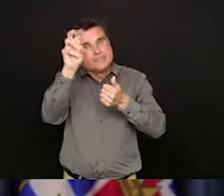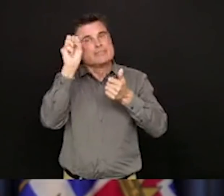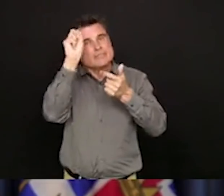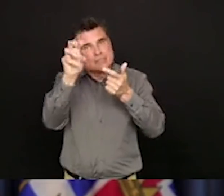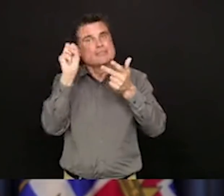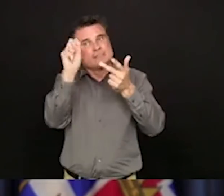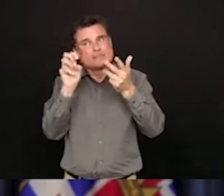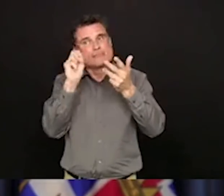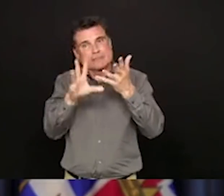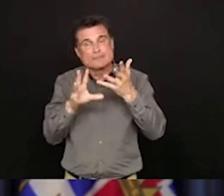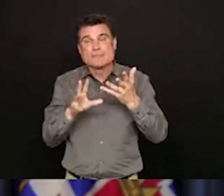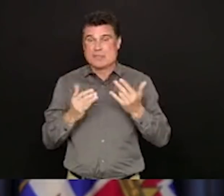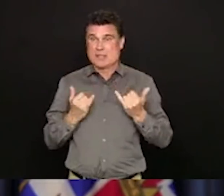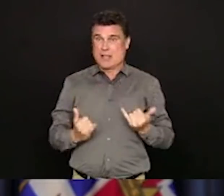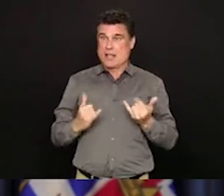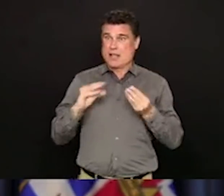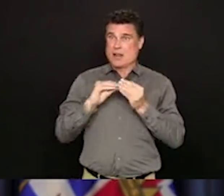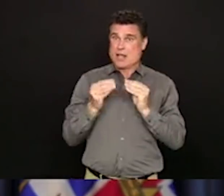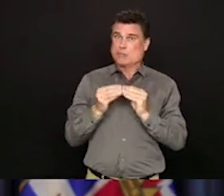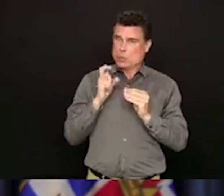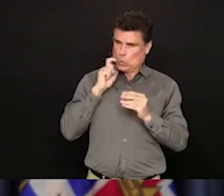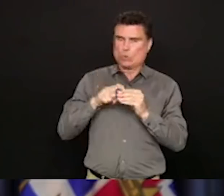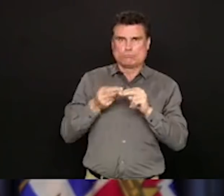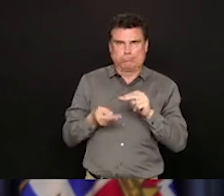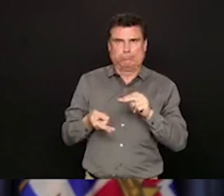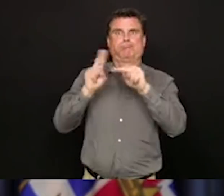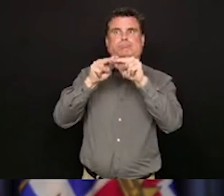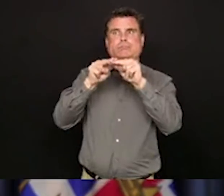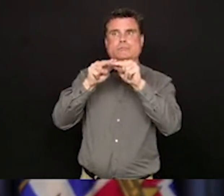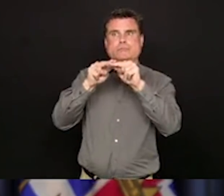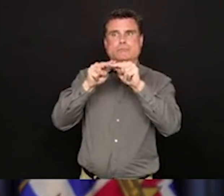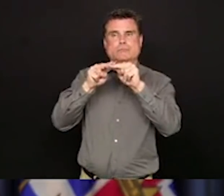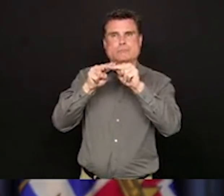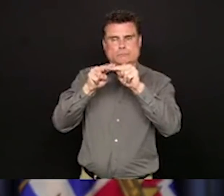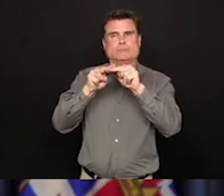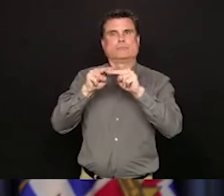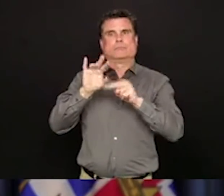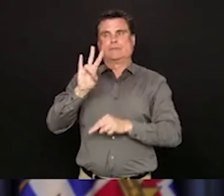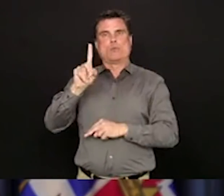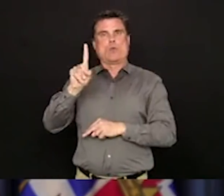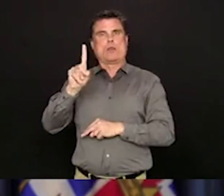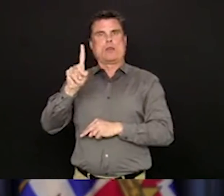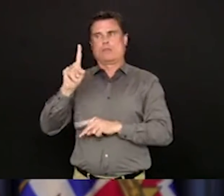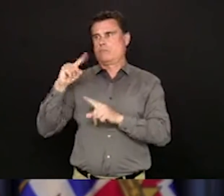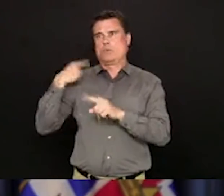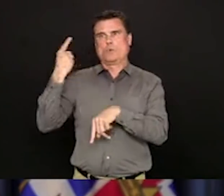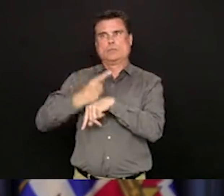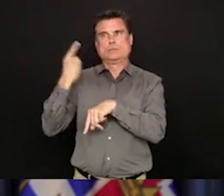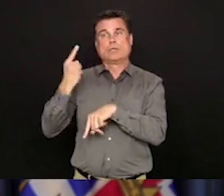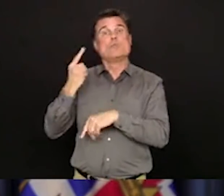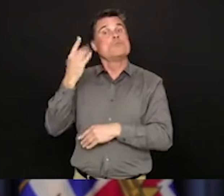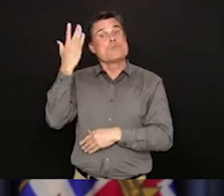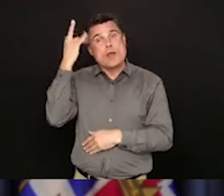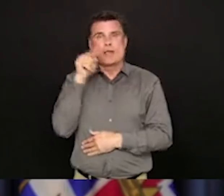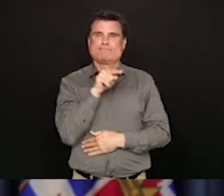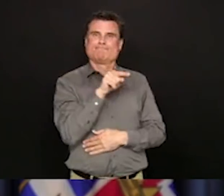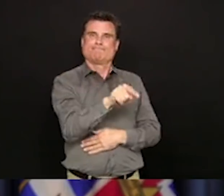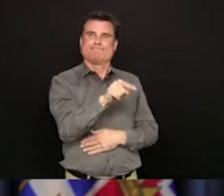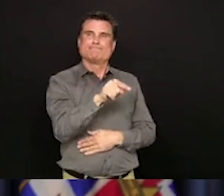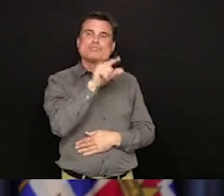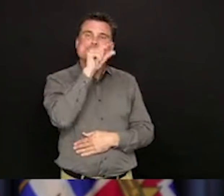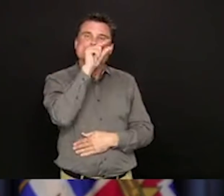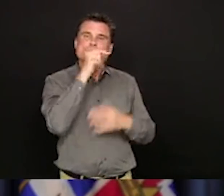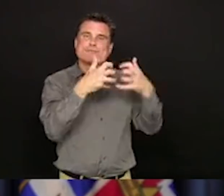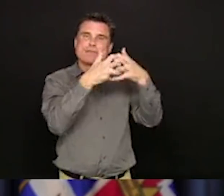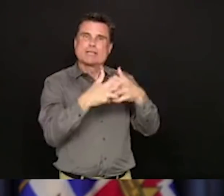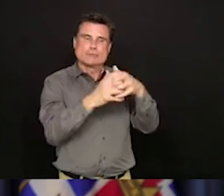in part, and others, and as well the numbers in terms of acute care, where we have 103